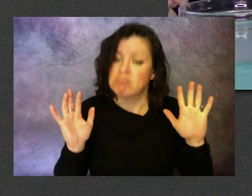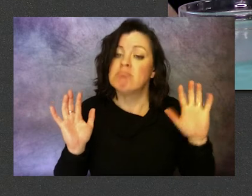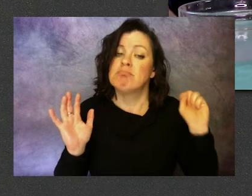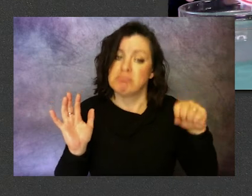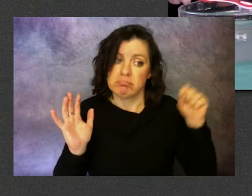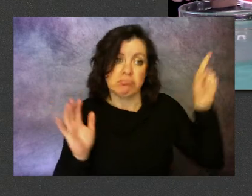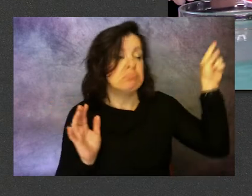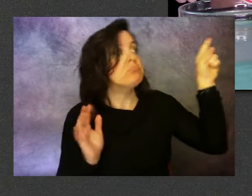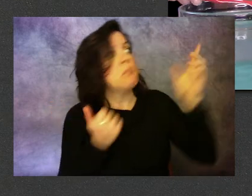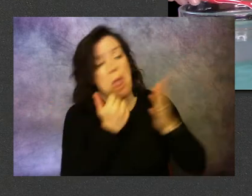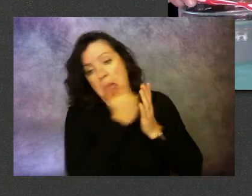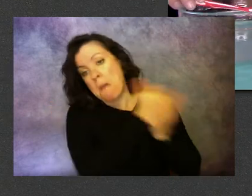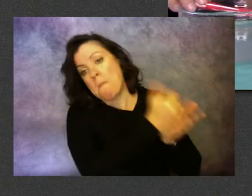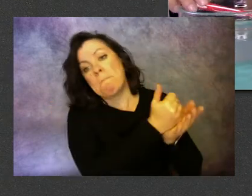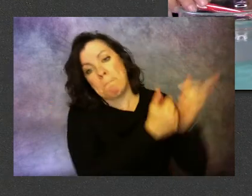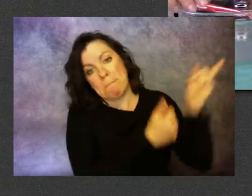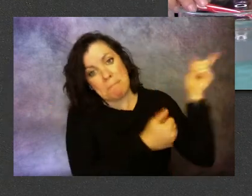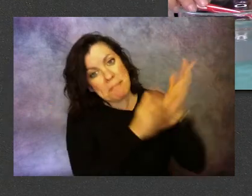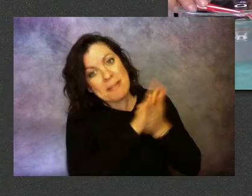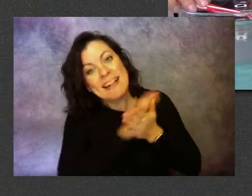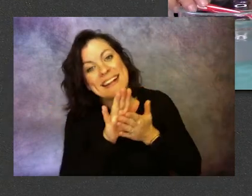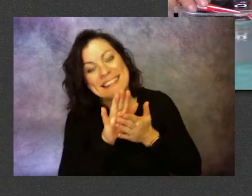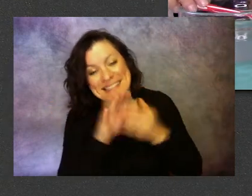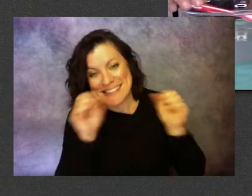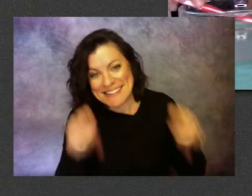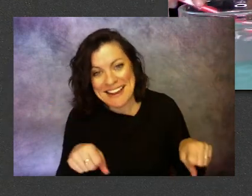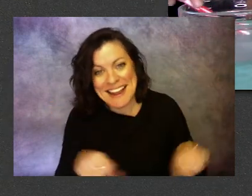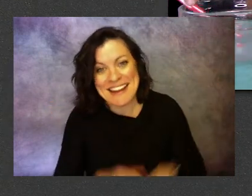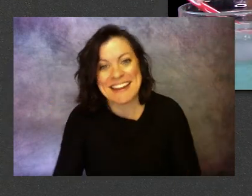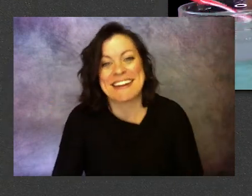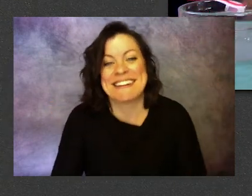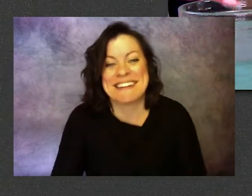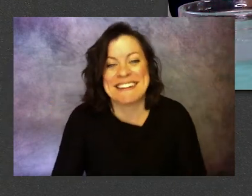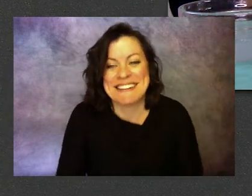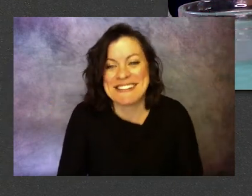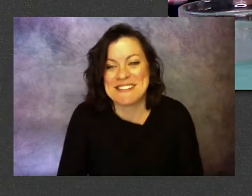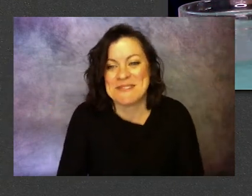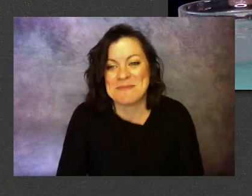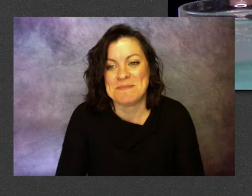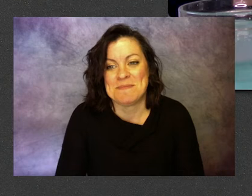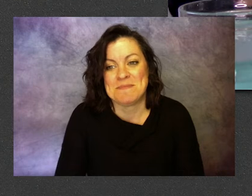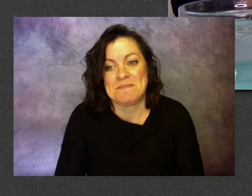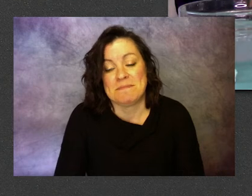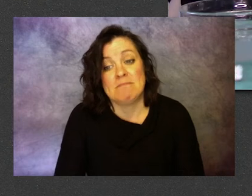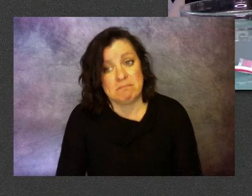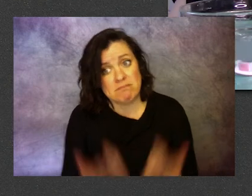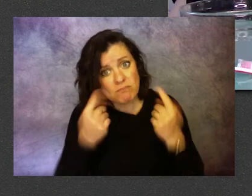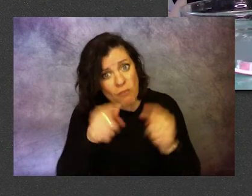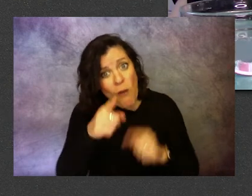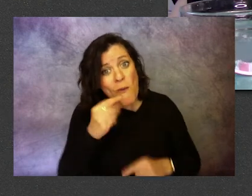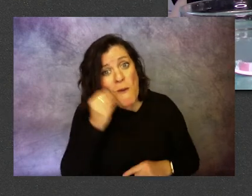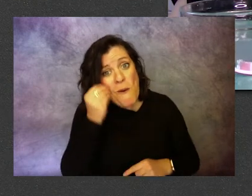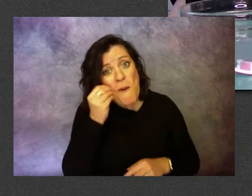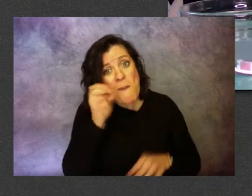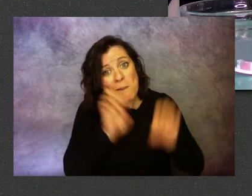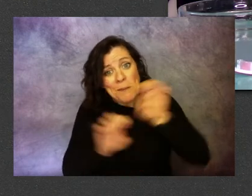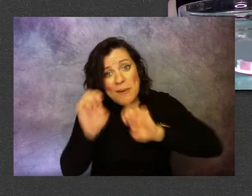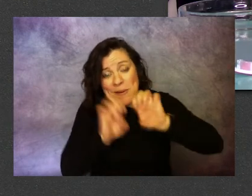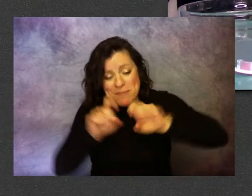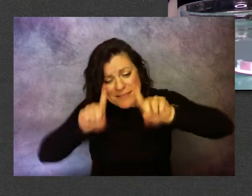then your teeth will be much, much cleaner. You could try this experiment at home and try